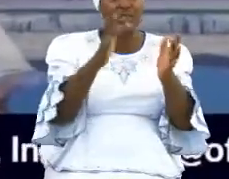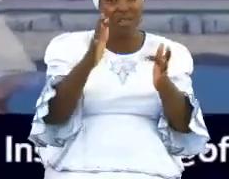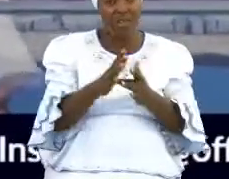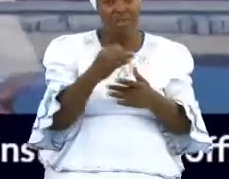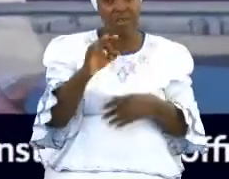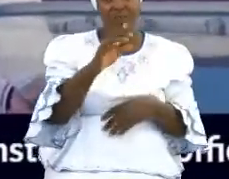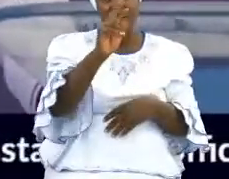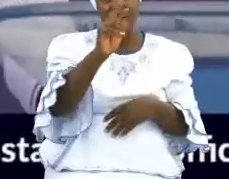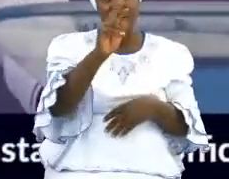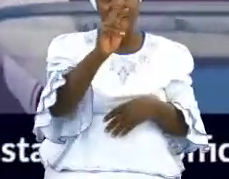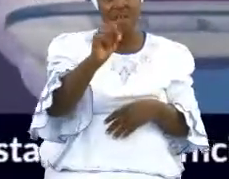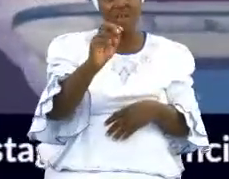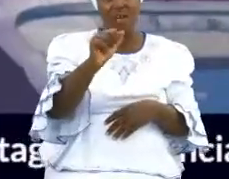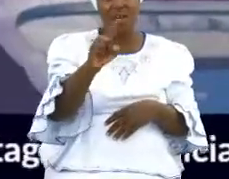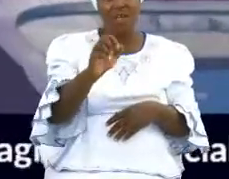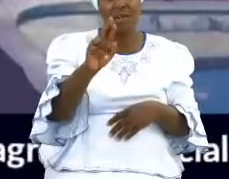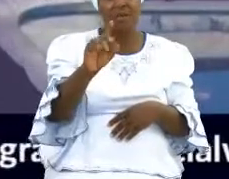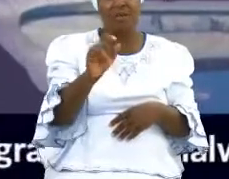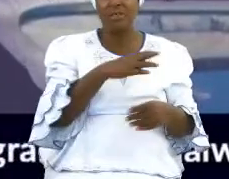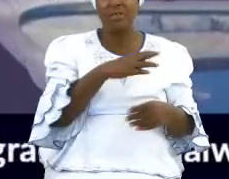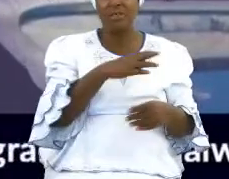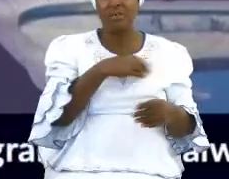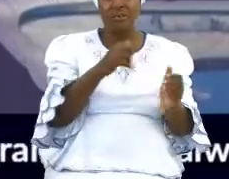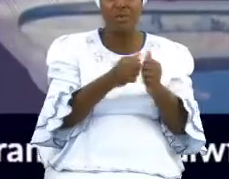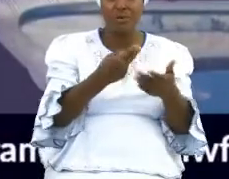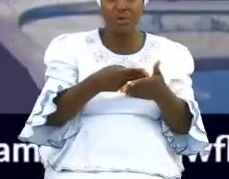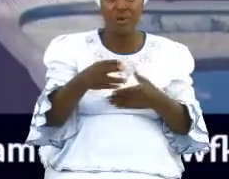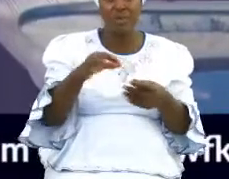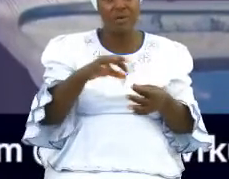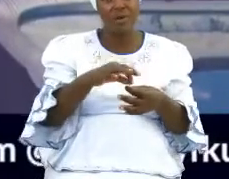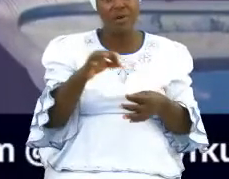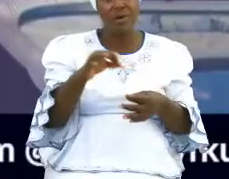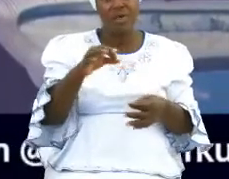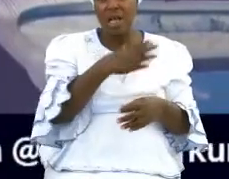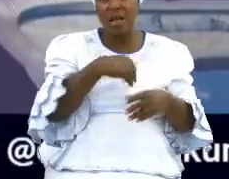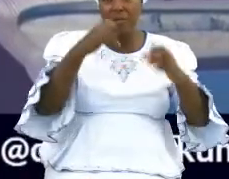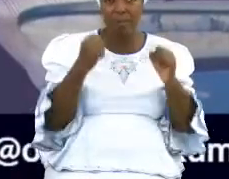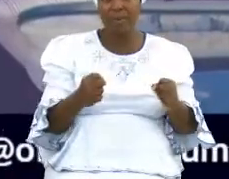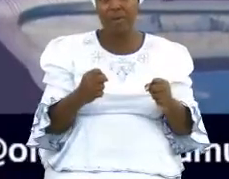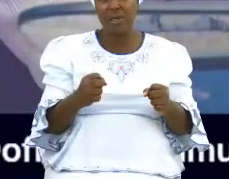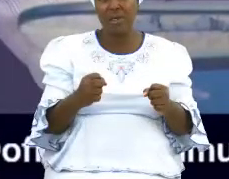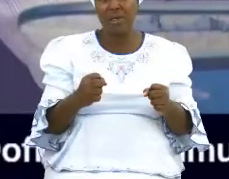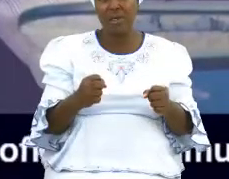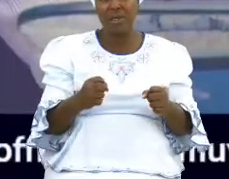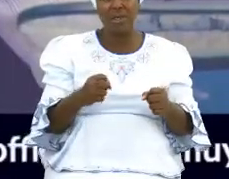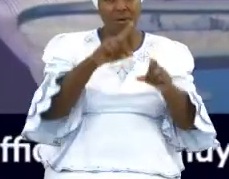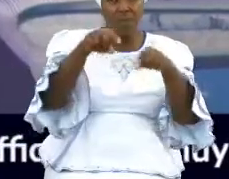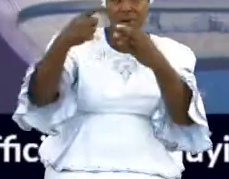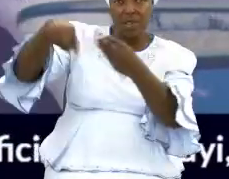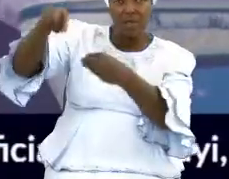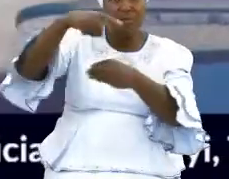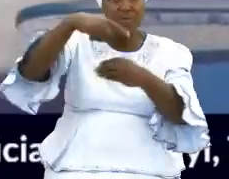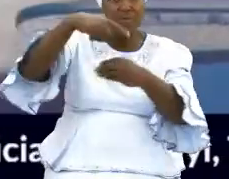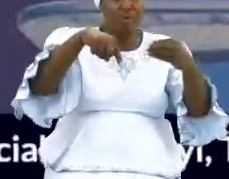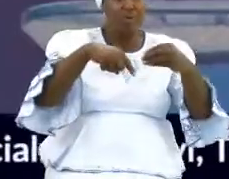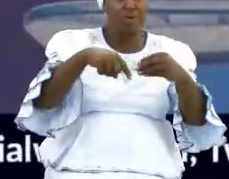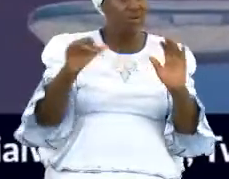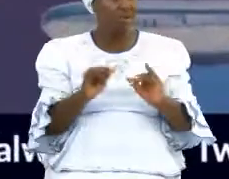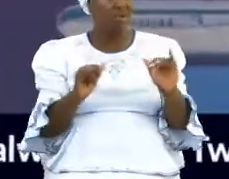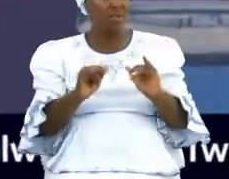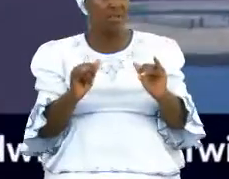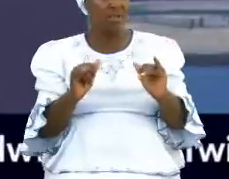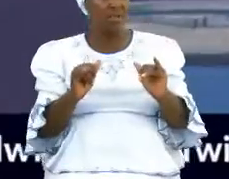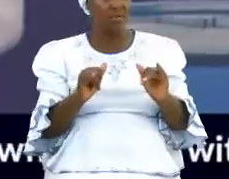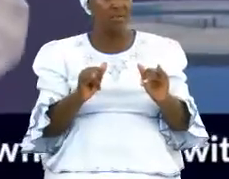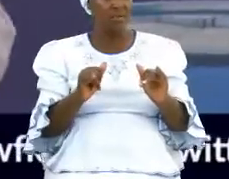power. And he went about. He's still the same. Does not change. The same yesterday, today, and forever. He